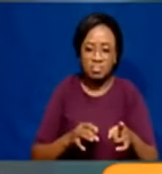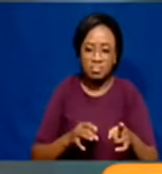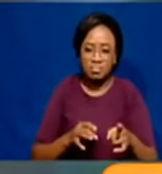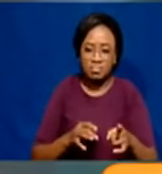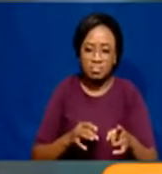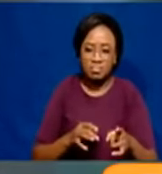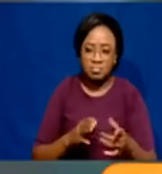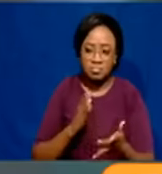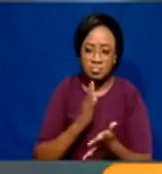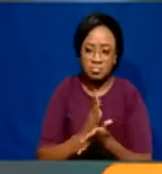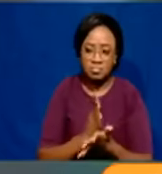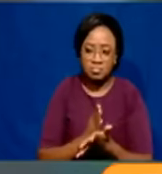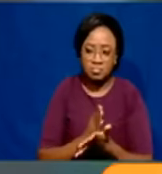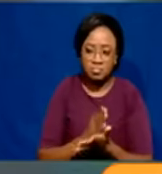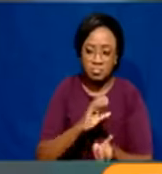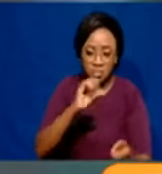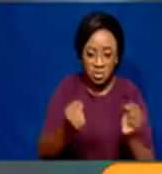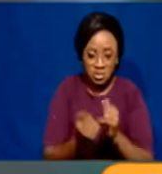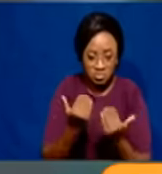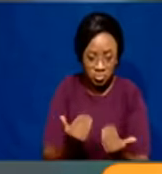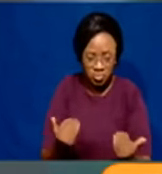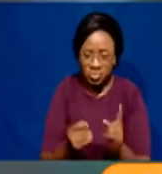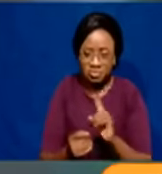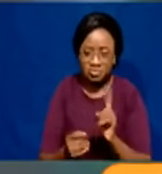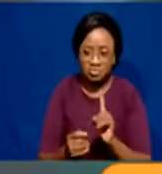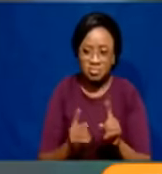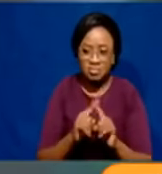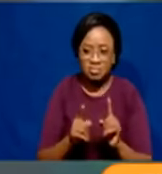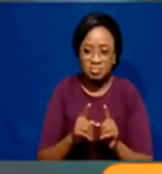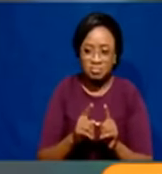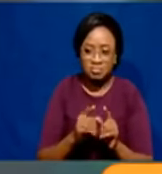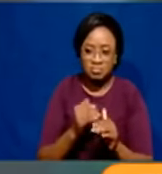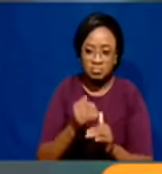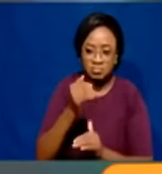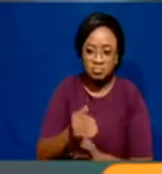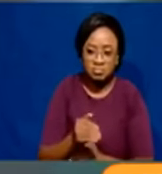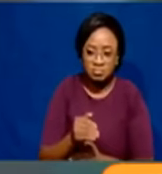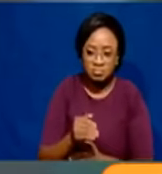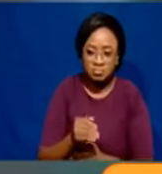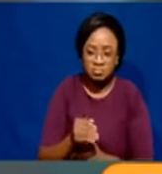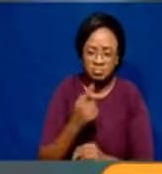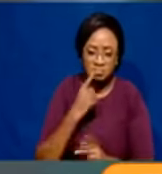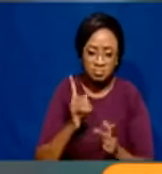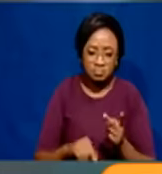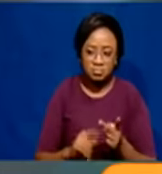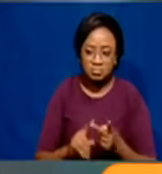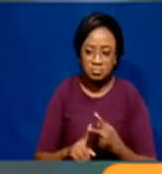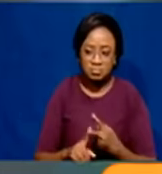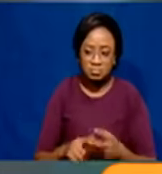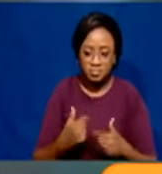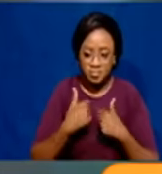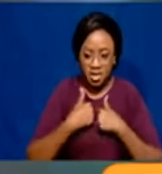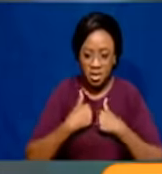fact taken advantage of the vulnerability of children. But it is what she says next that is profound.